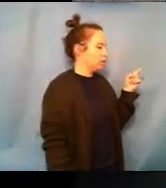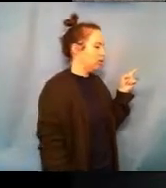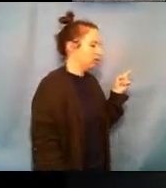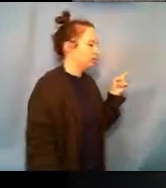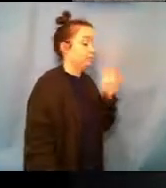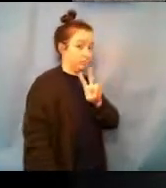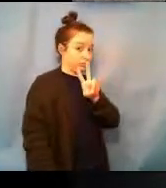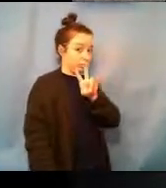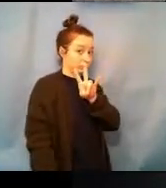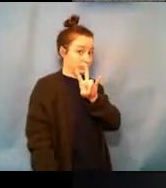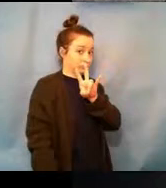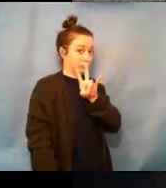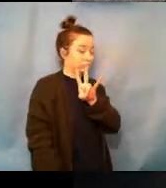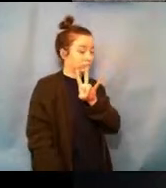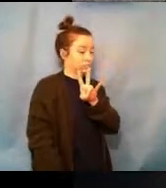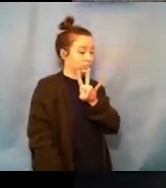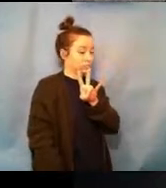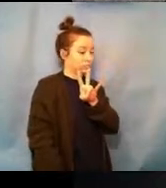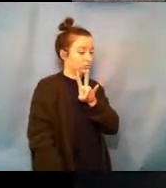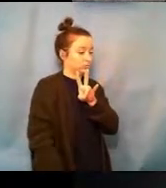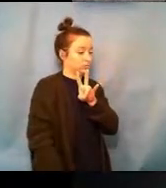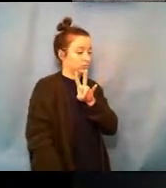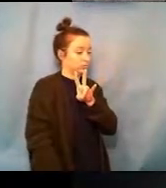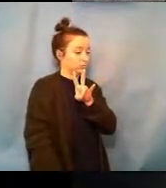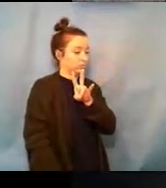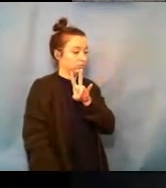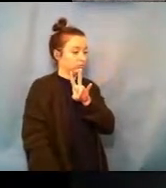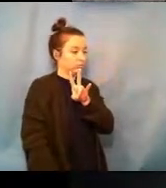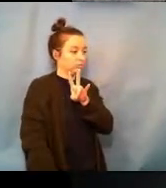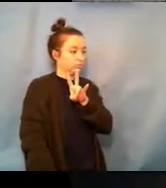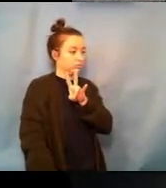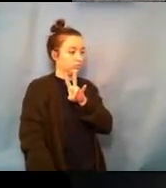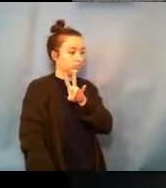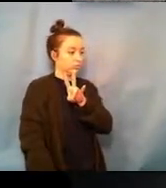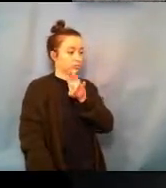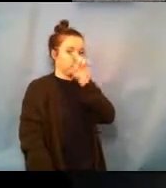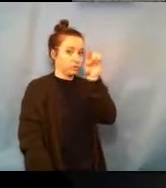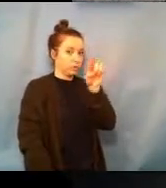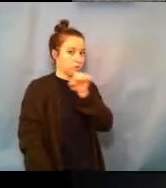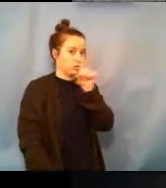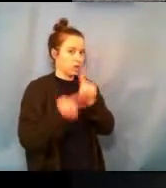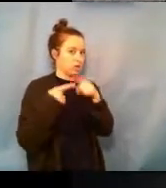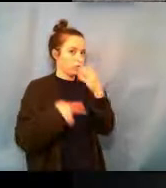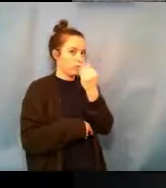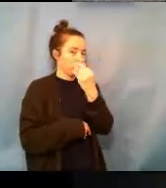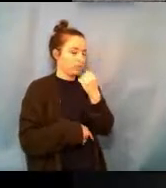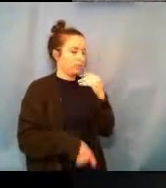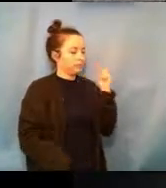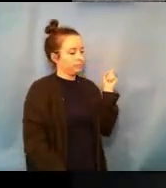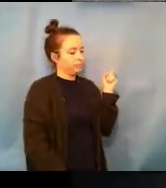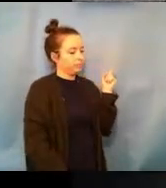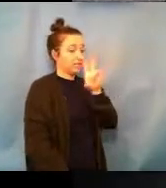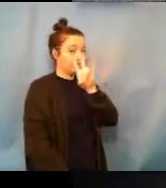draw the 7 circles that I know I have. And then I'm going to draw squares until I get to 14. So I